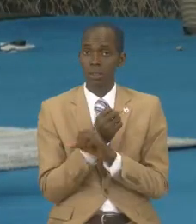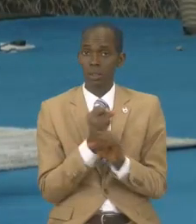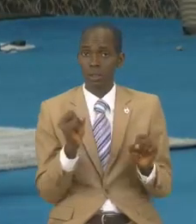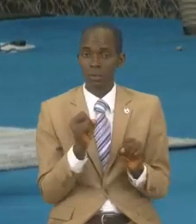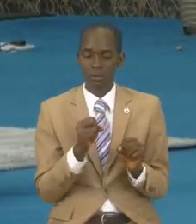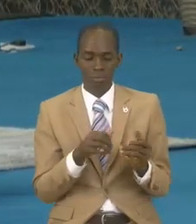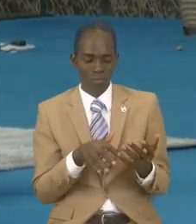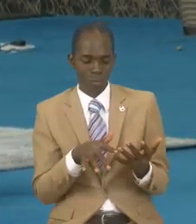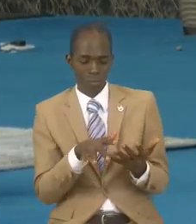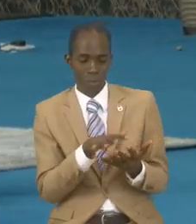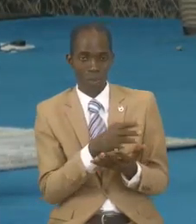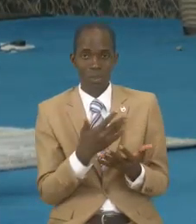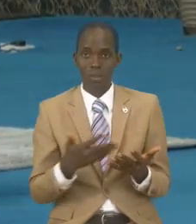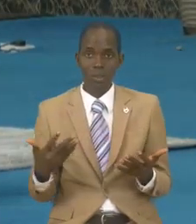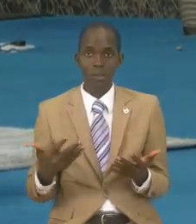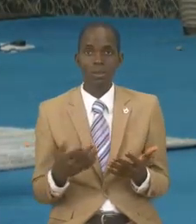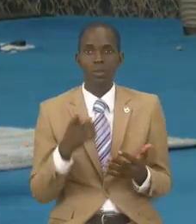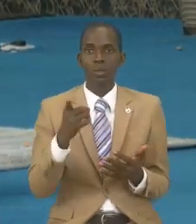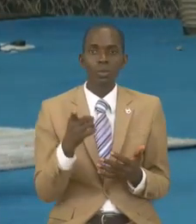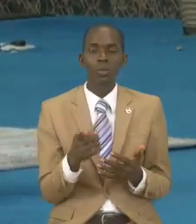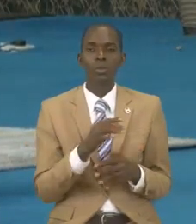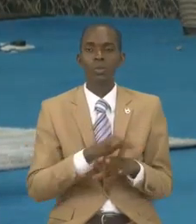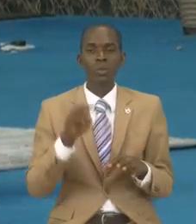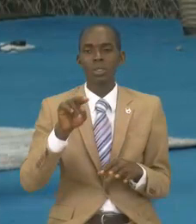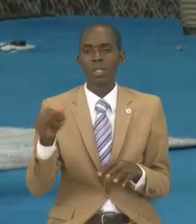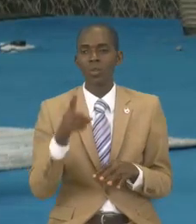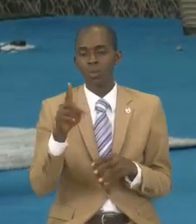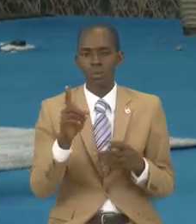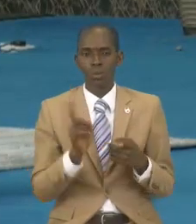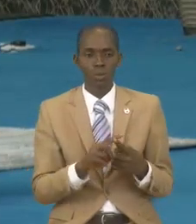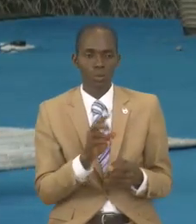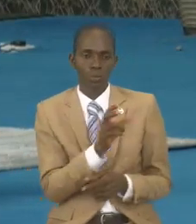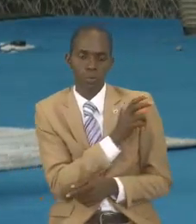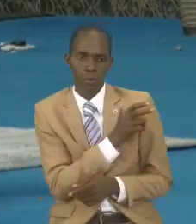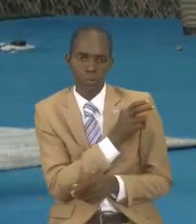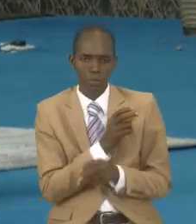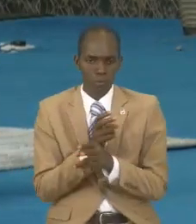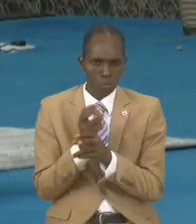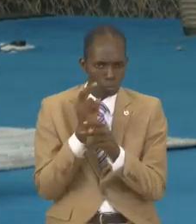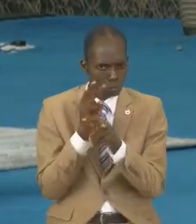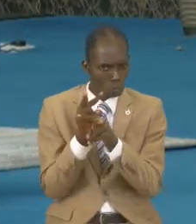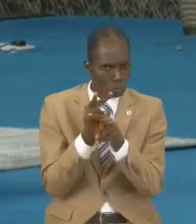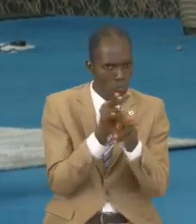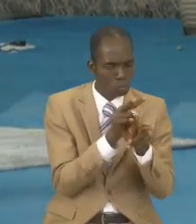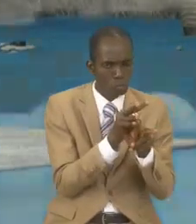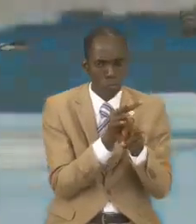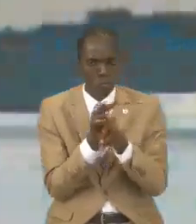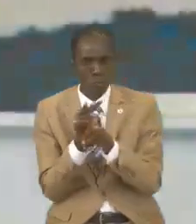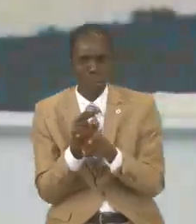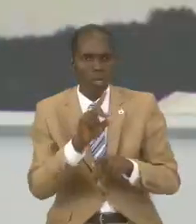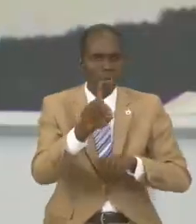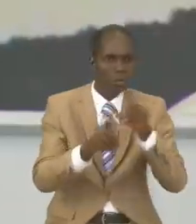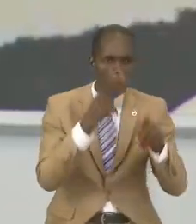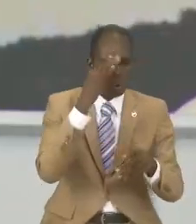like. You don't need anybody to police you and to be running after you. Why this? Why this? Why this? They're